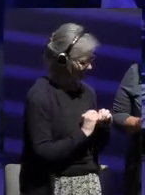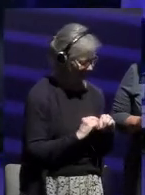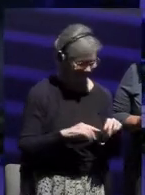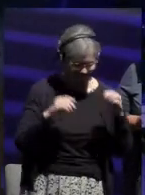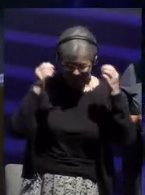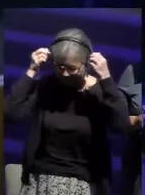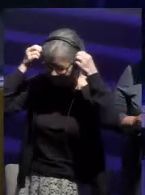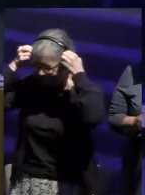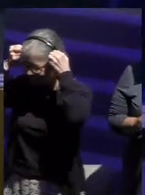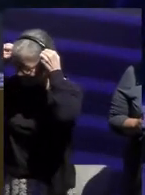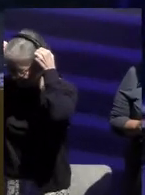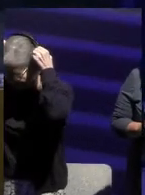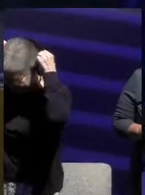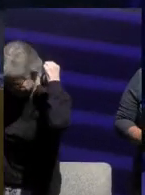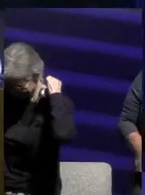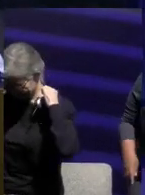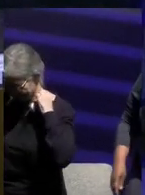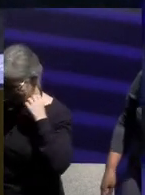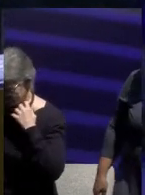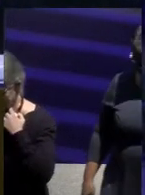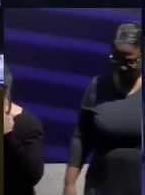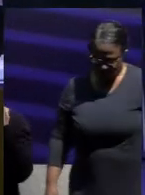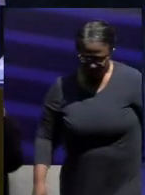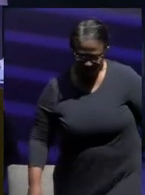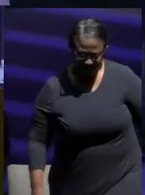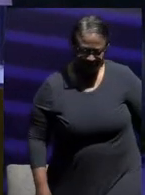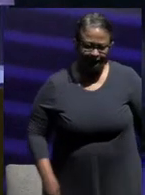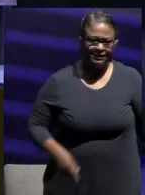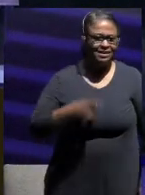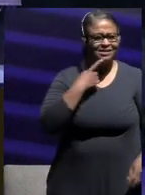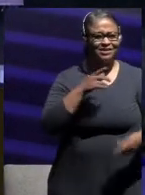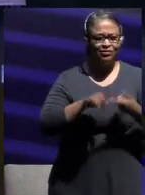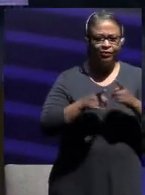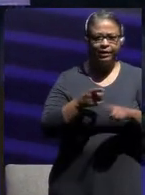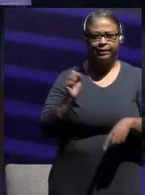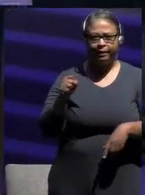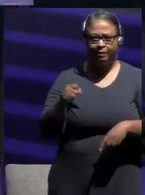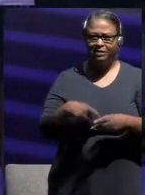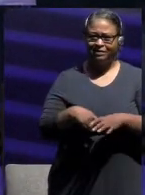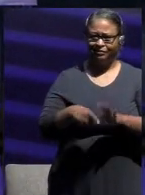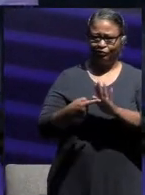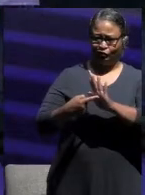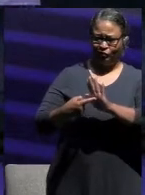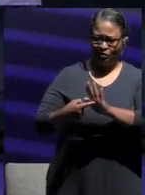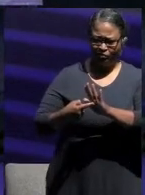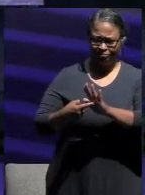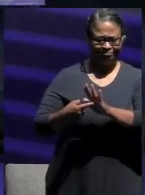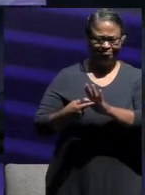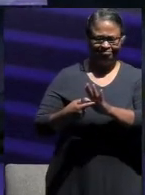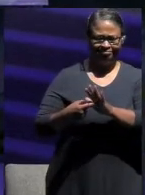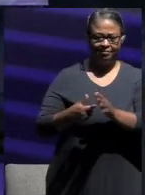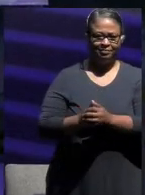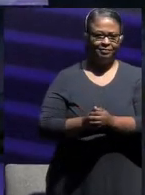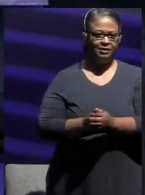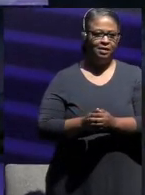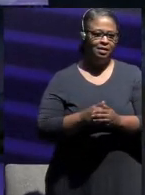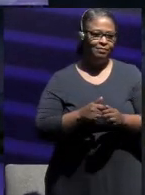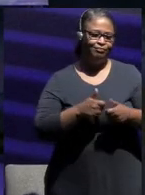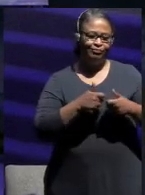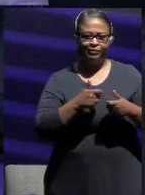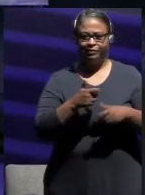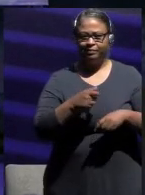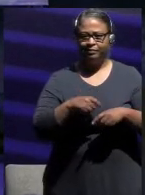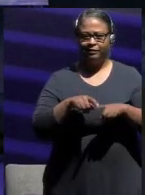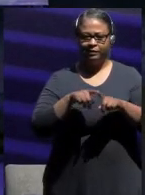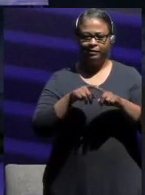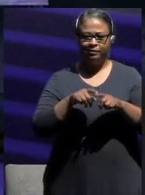It says it, but it doesn't represent it. All those hearts and all those likes, they don't mean